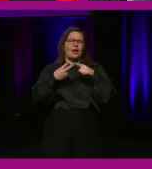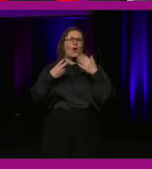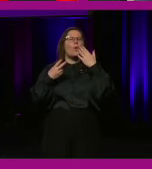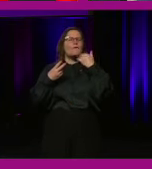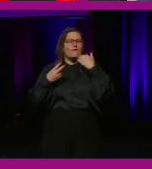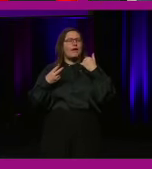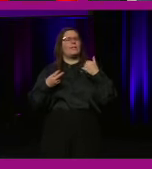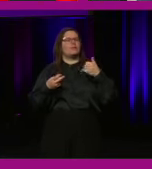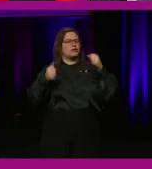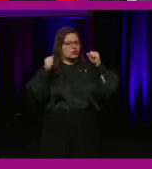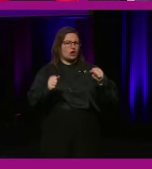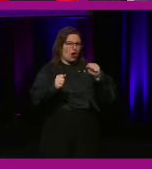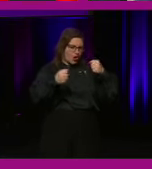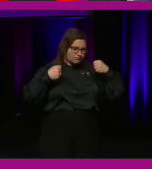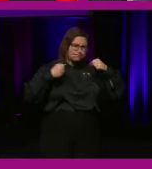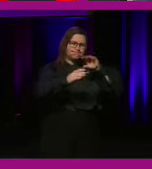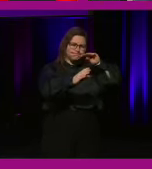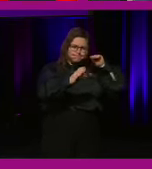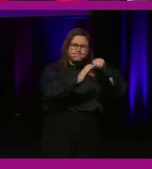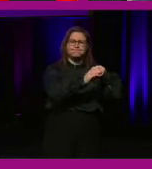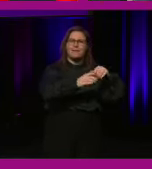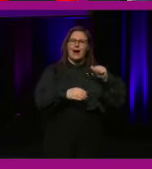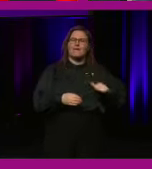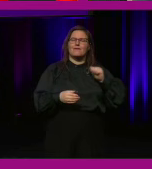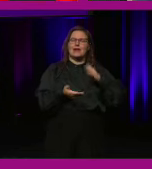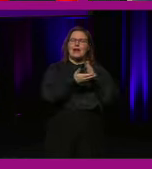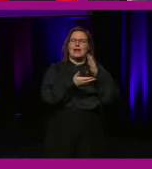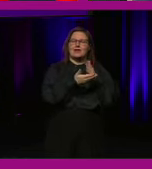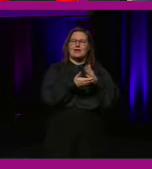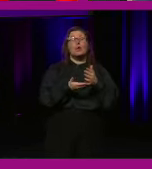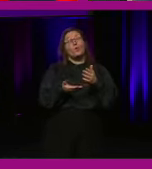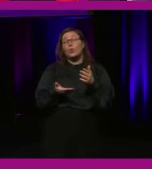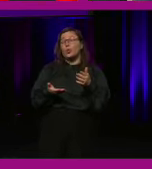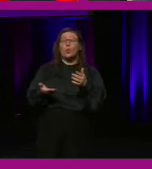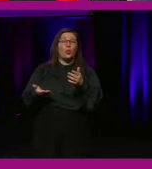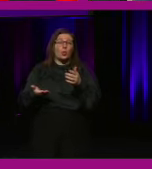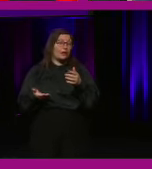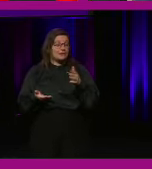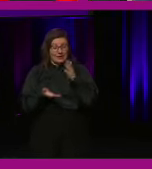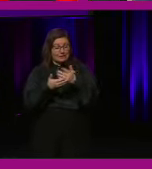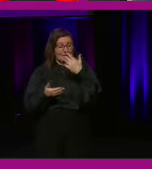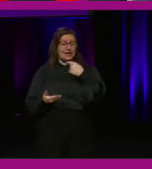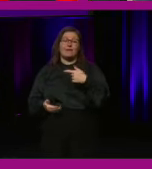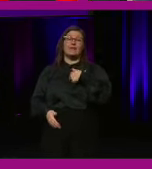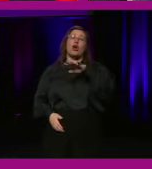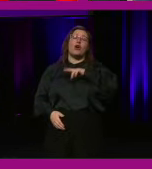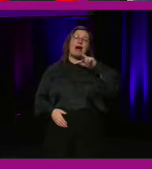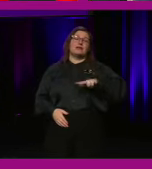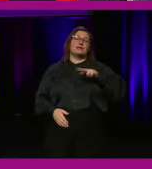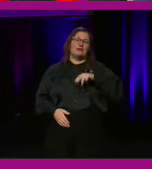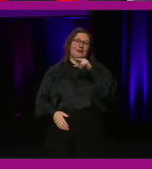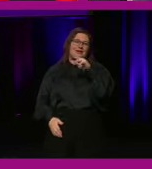implement the right. And we could say that, yes, we have responsibilities,